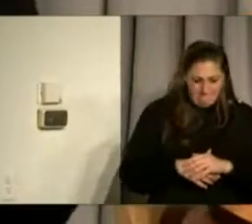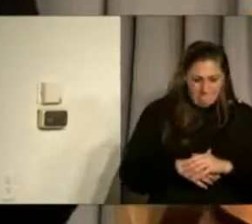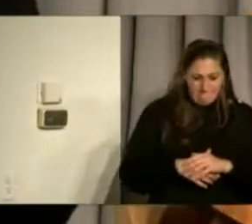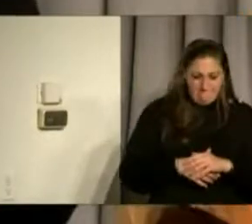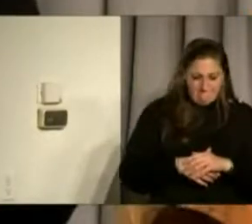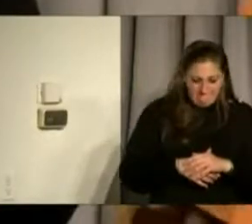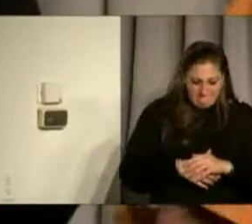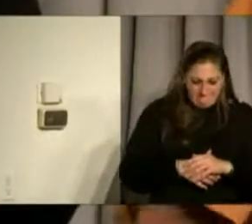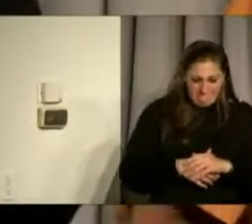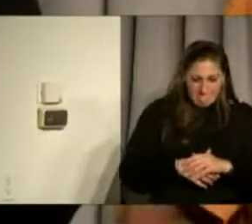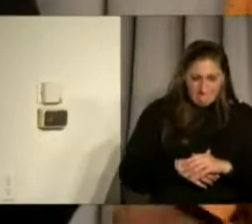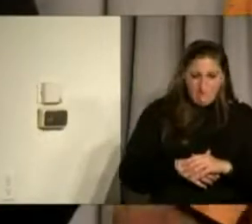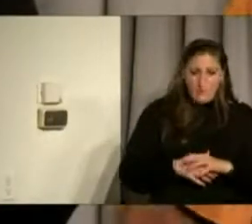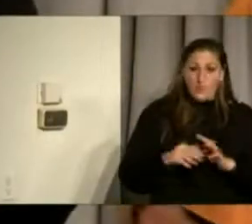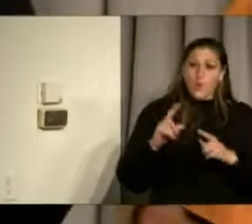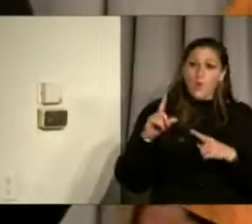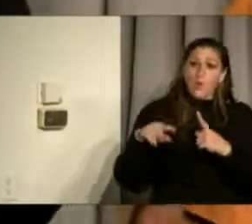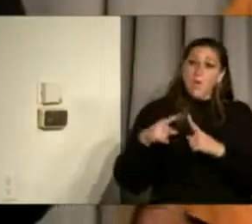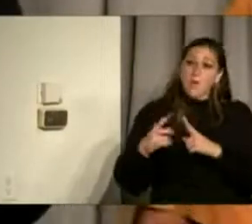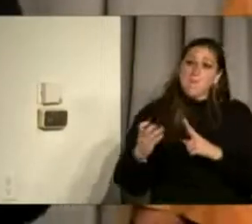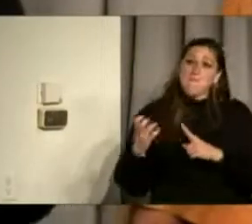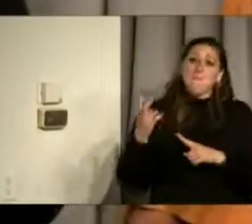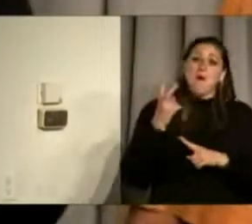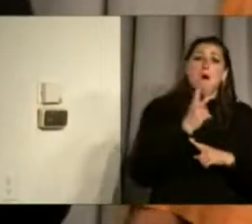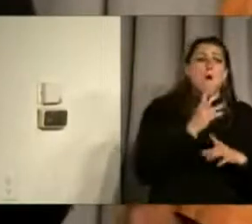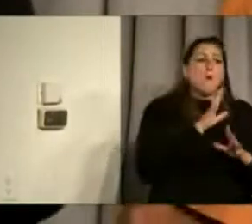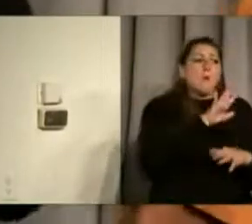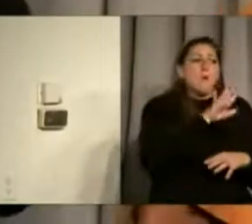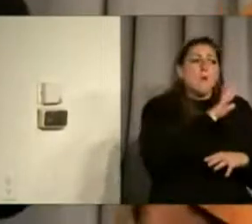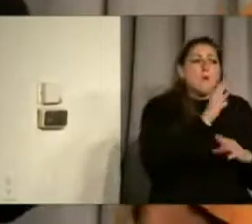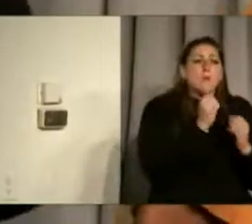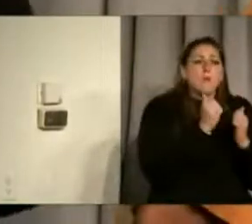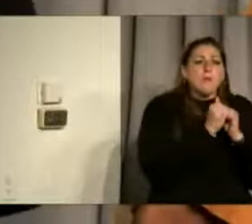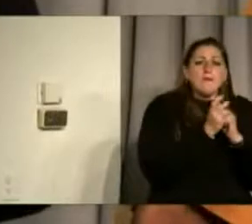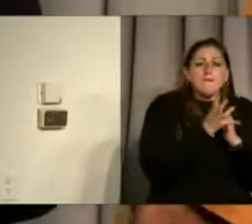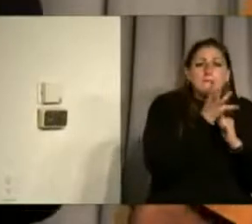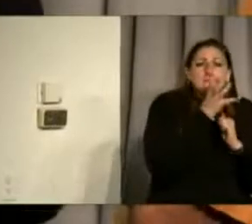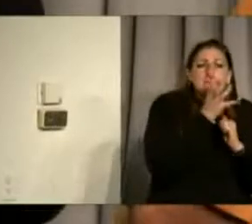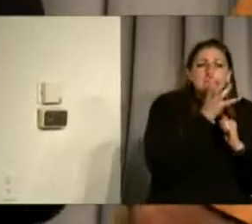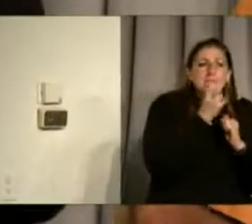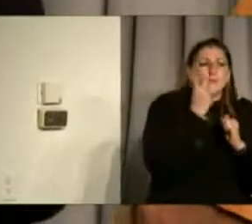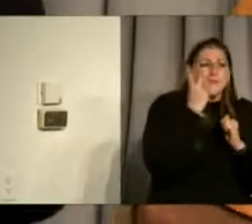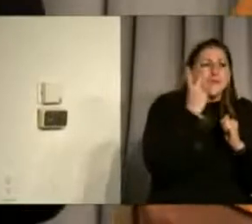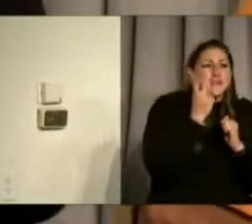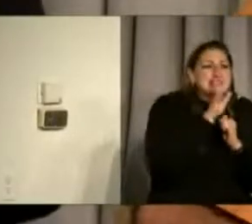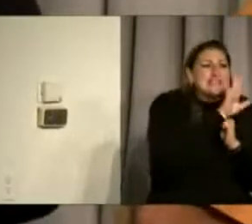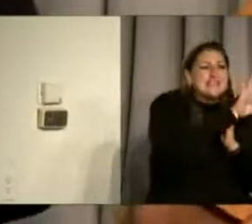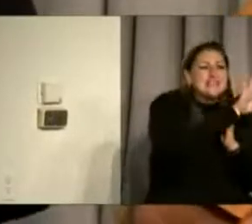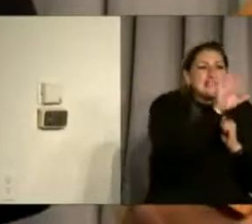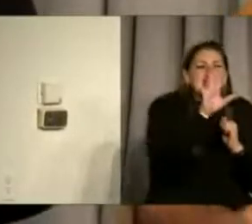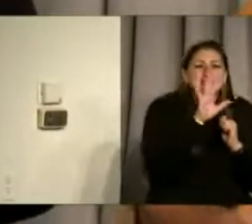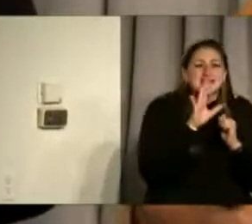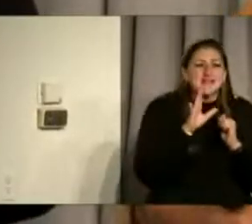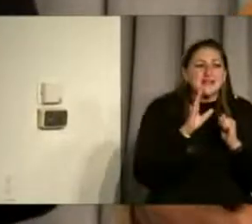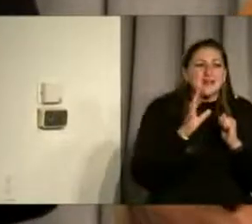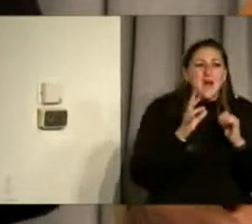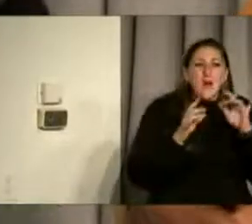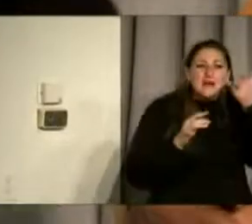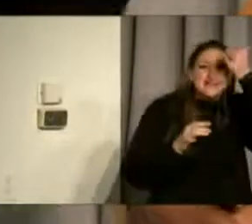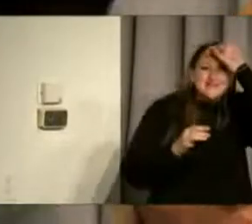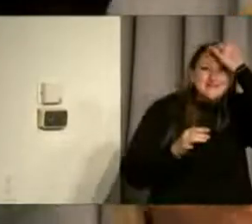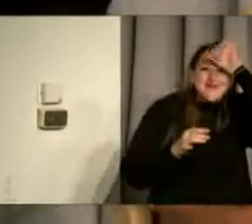So when I got back there, I wanted to see teepees. I wanted to see the